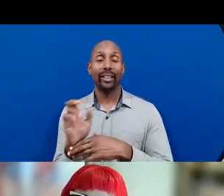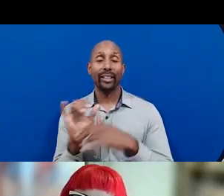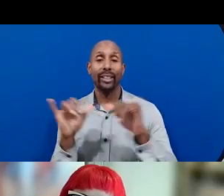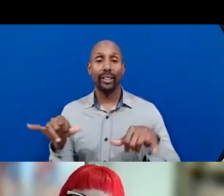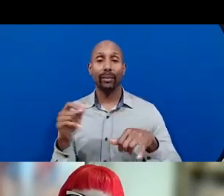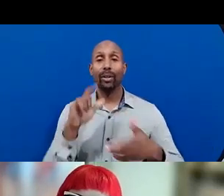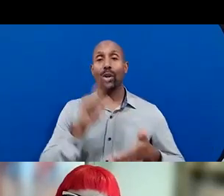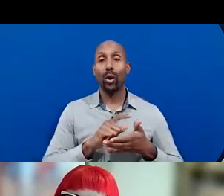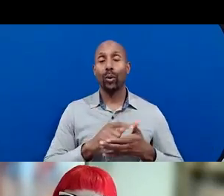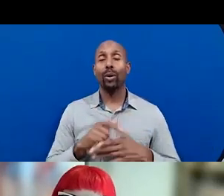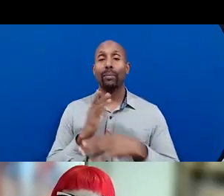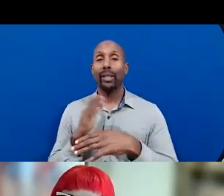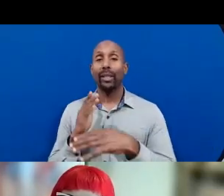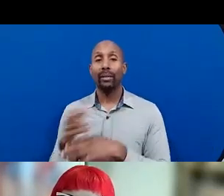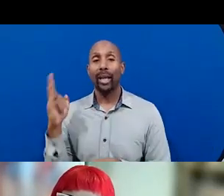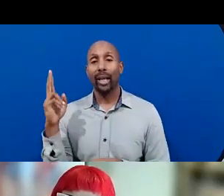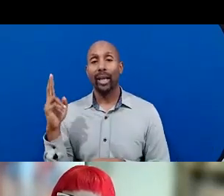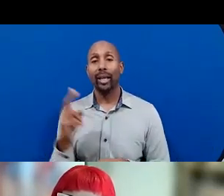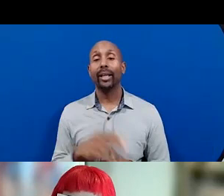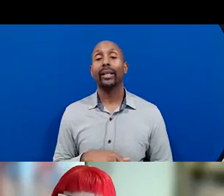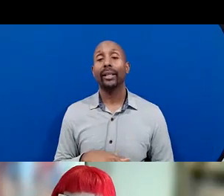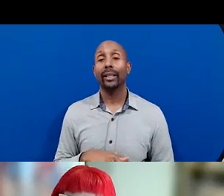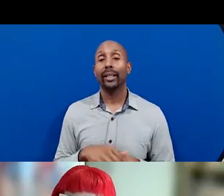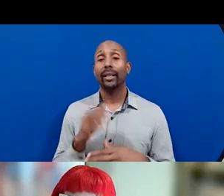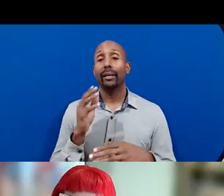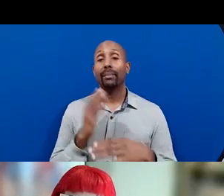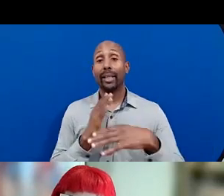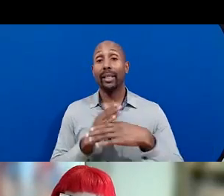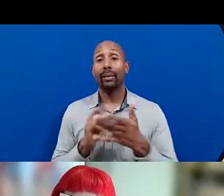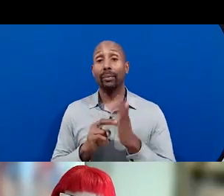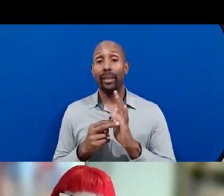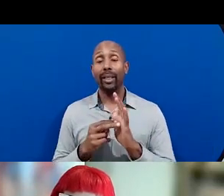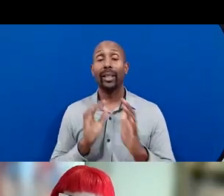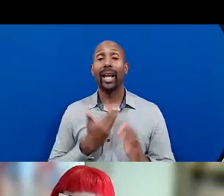are surpassing over 200 cases a day per